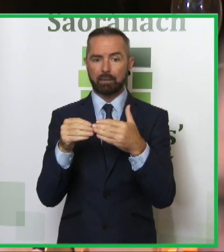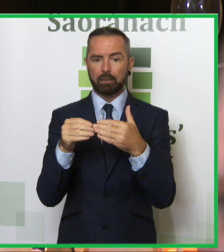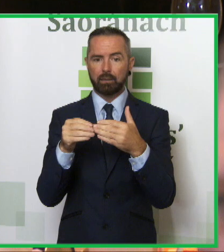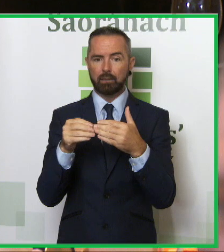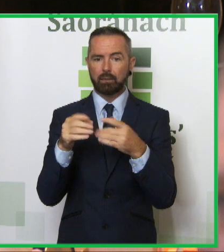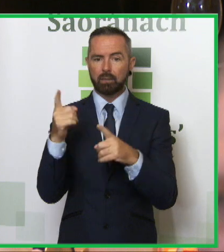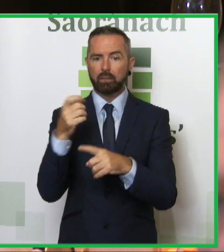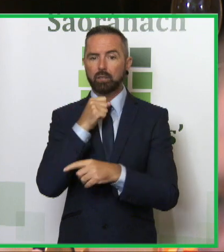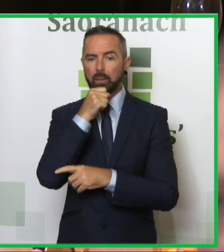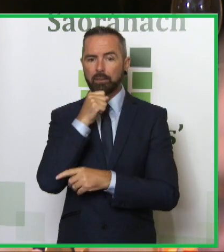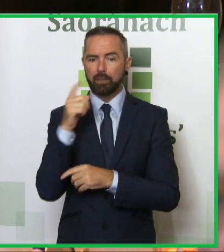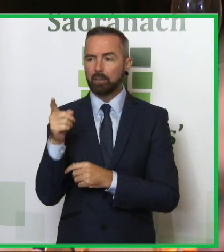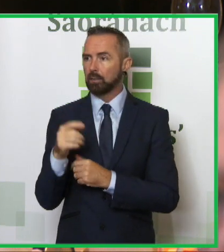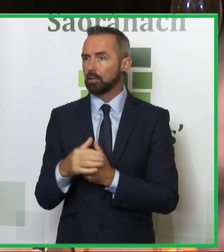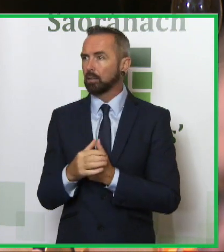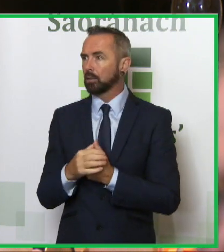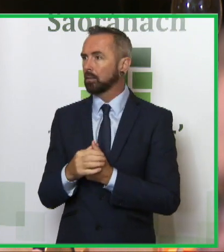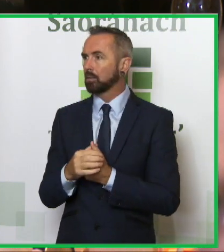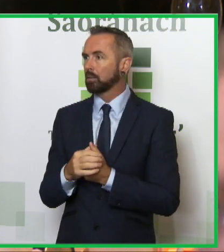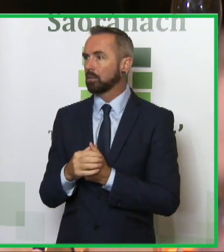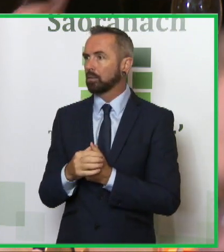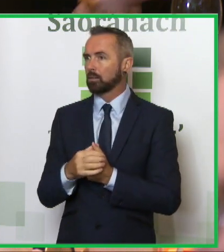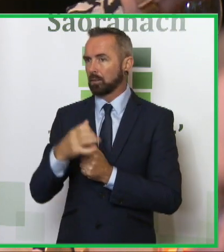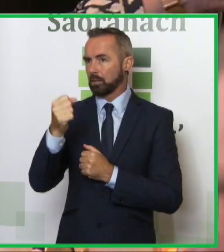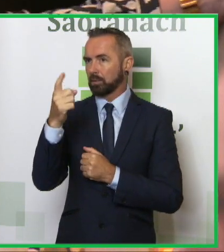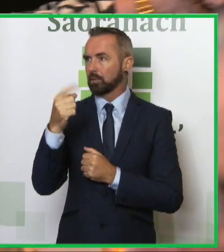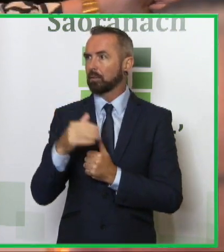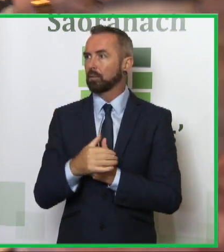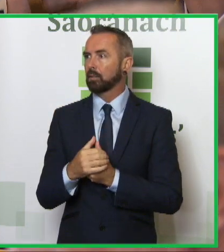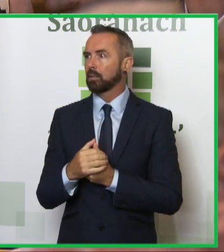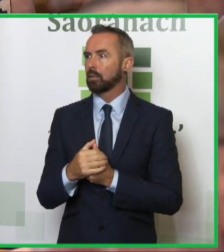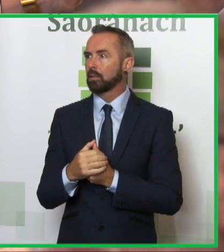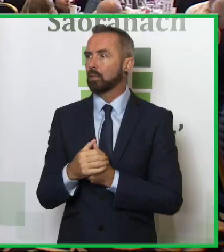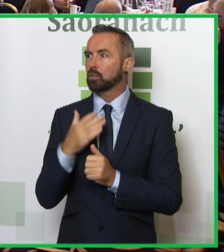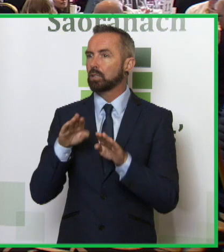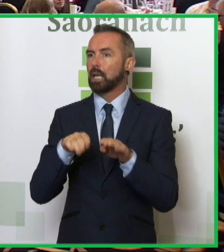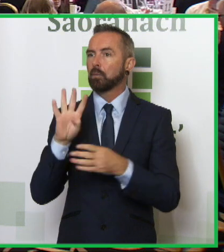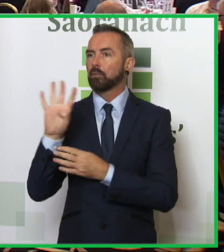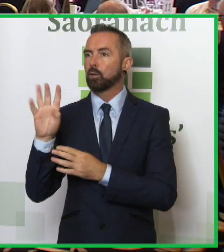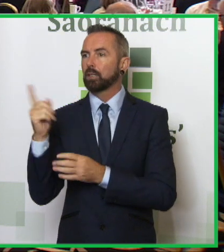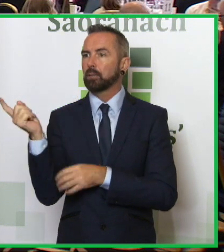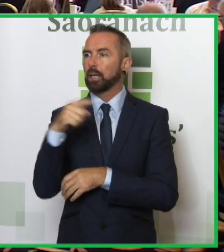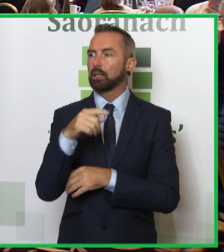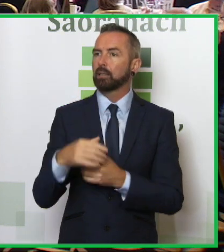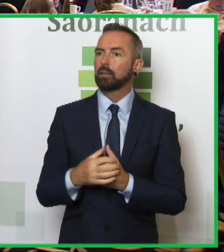the minute? I've just lost track. Still, yeah, okay, go ahead. I'll just finish table 14 first, then table 12.